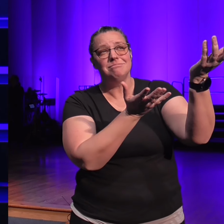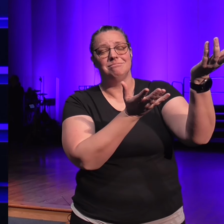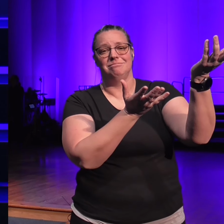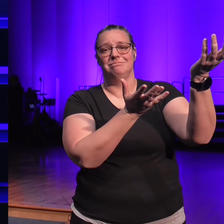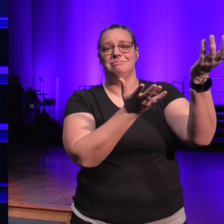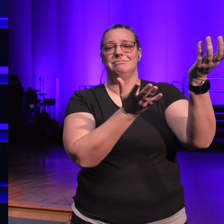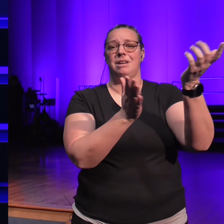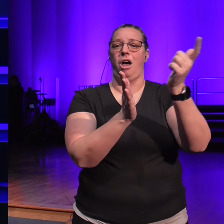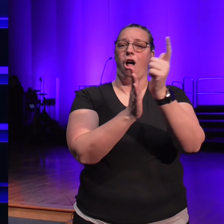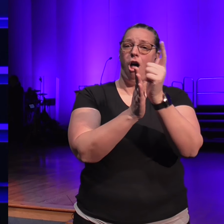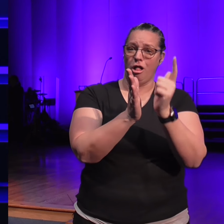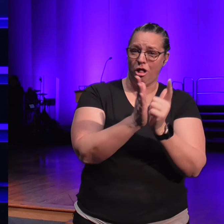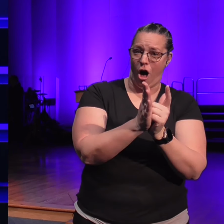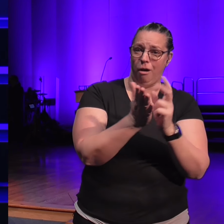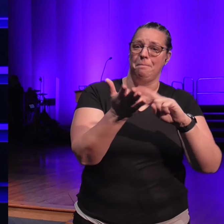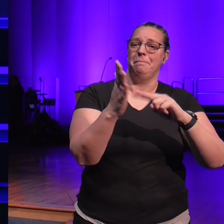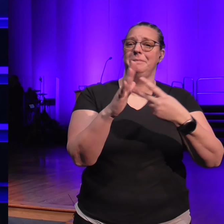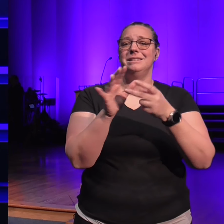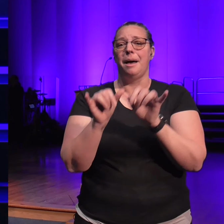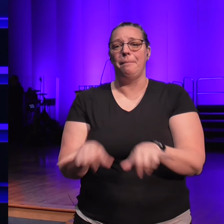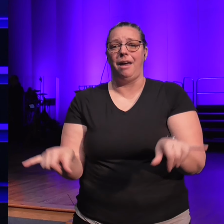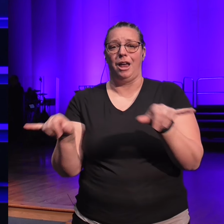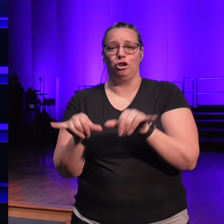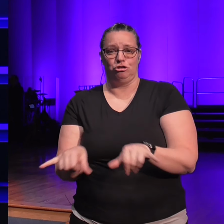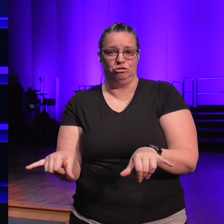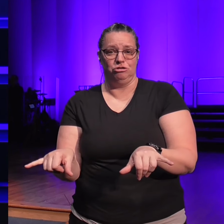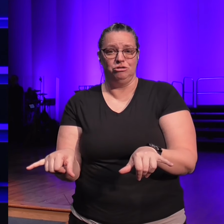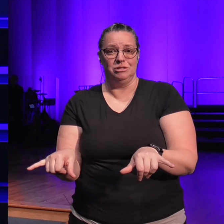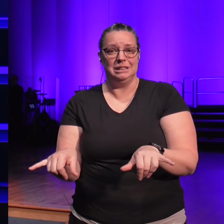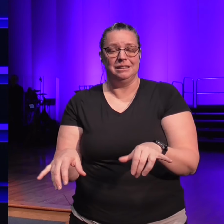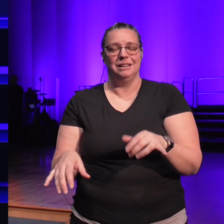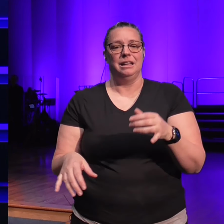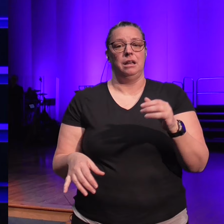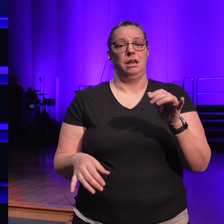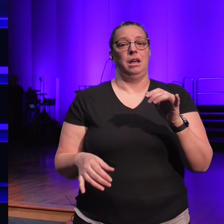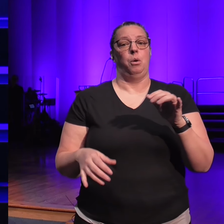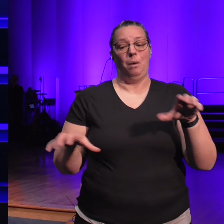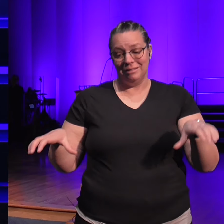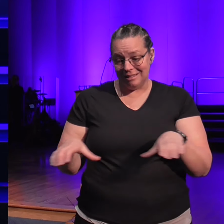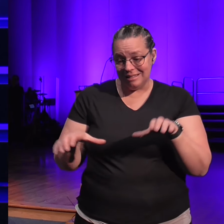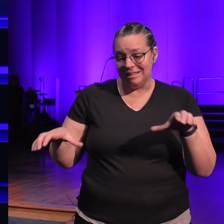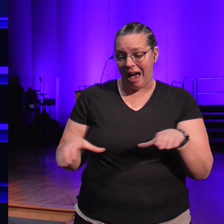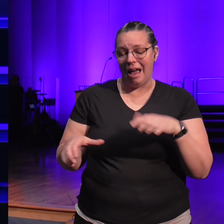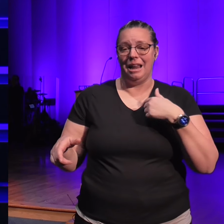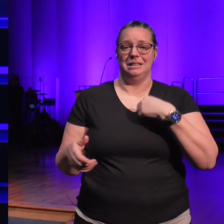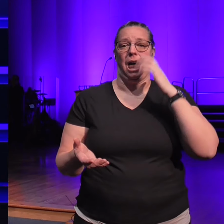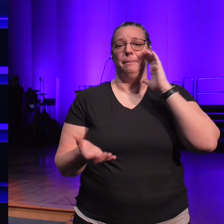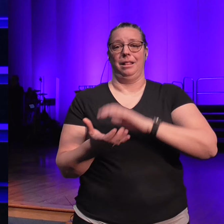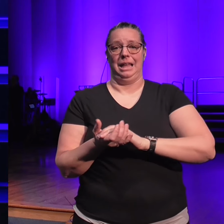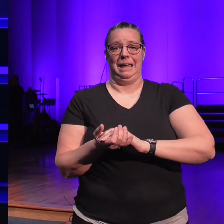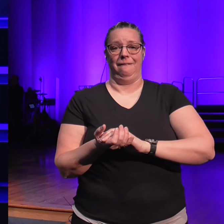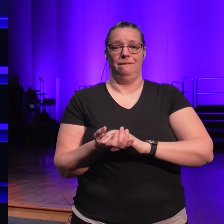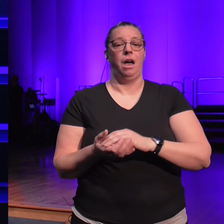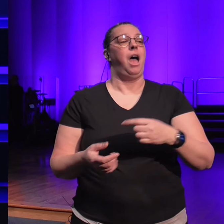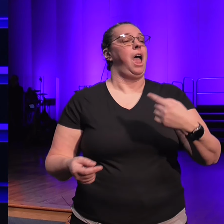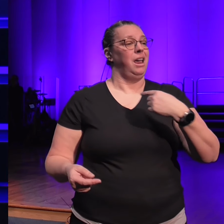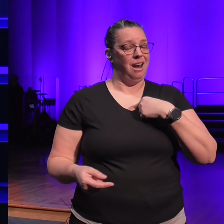Law is a pattern. And it's been said, it's done unto you as you believe. And I